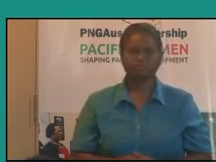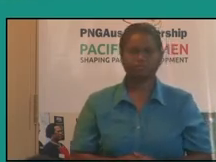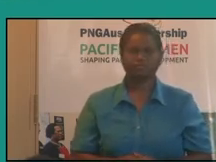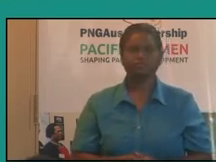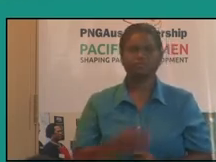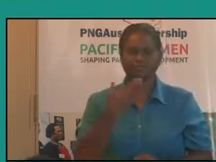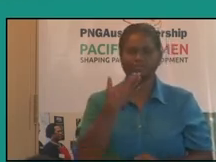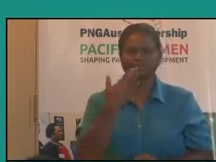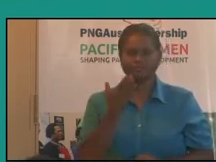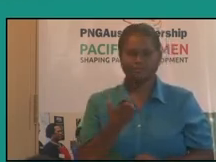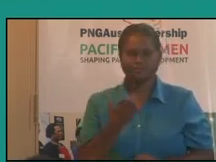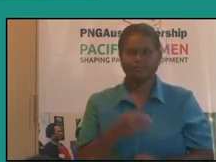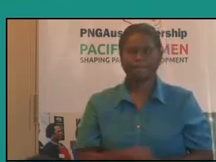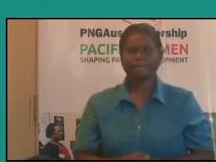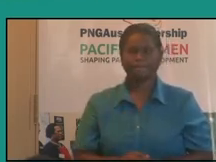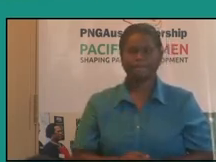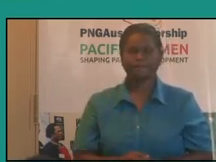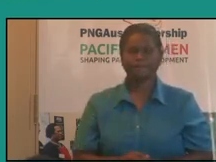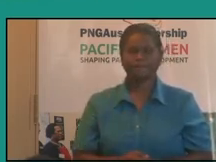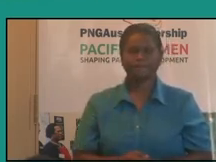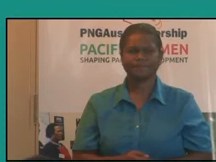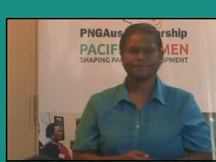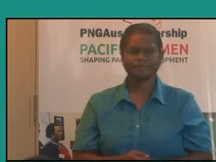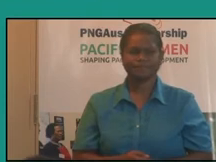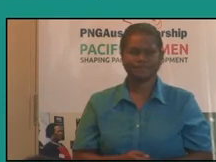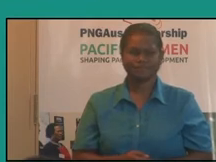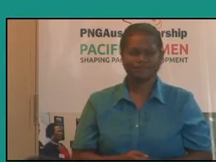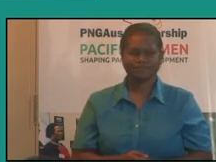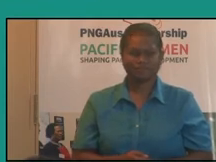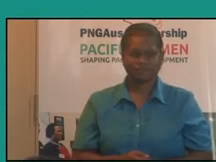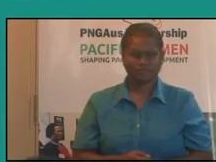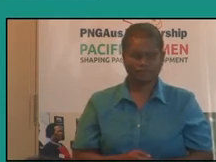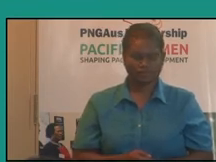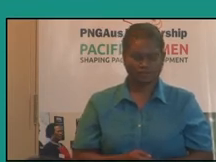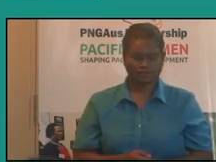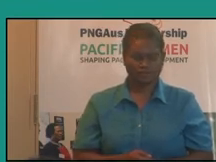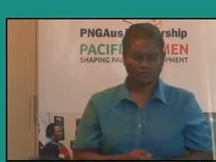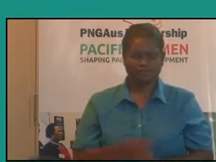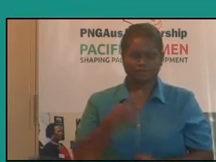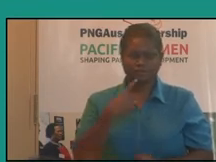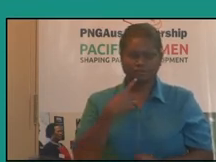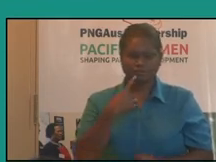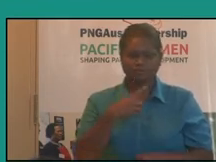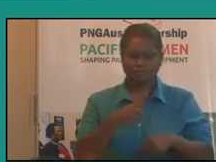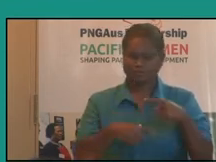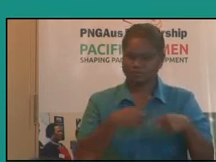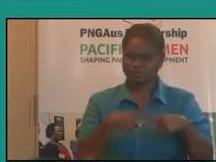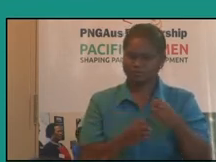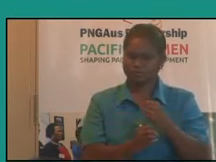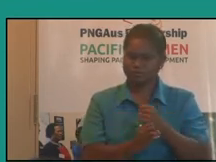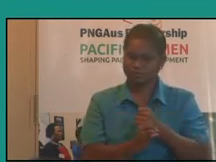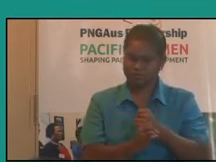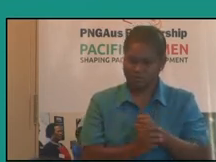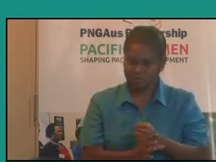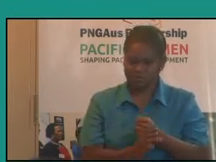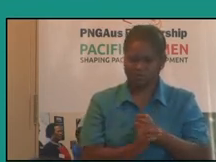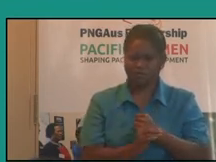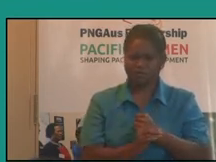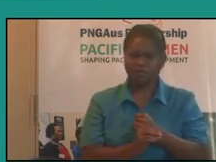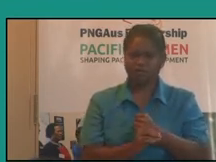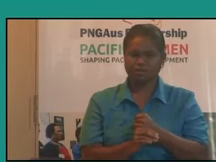I'd like to go into, the notion of political will that both Dr. Kwa and Dr. Gelu have touched